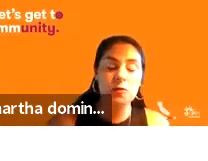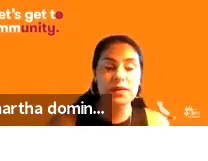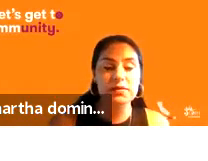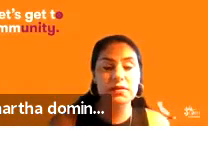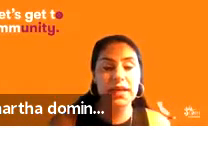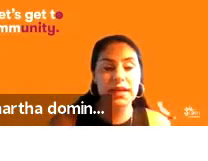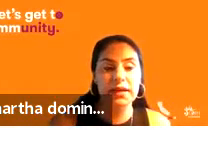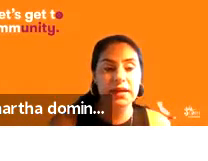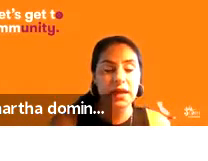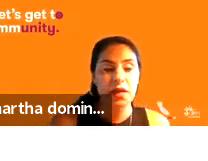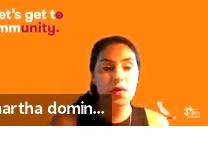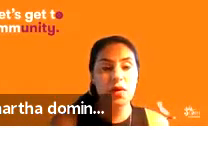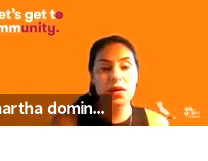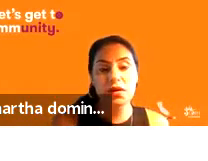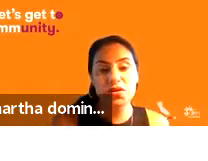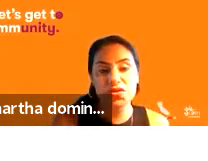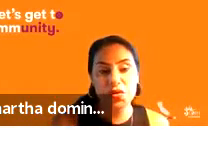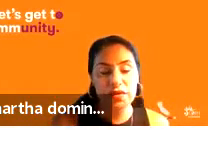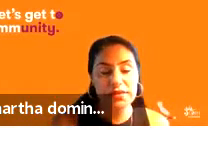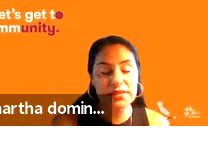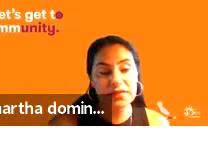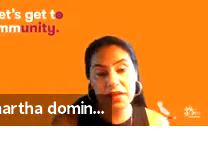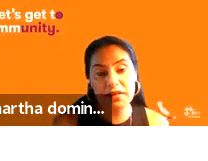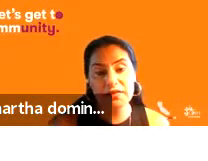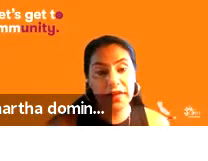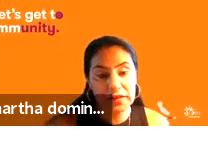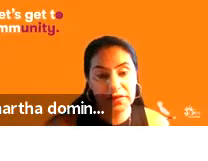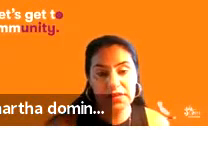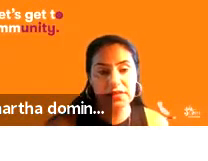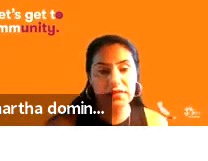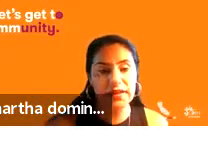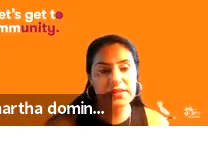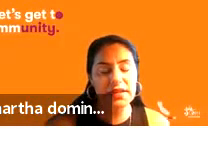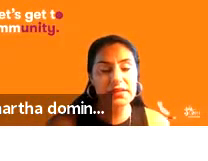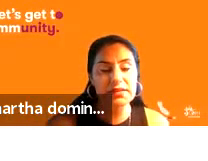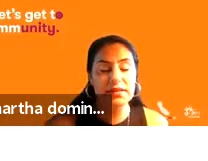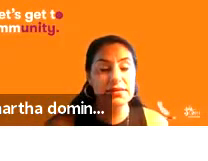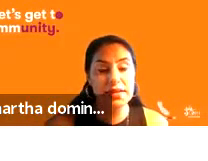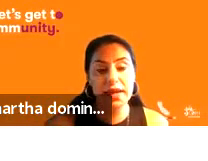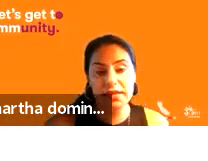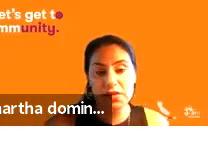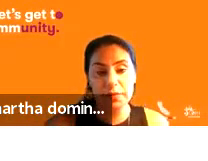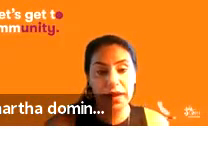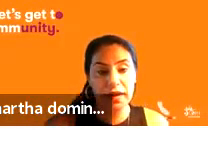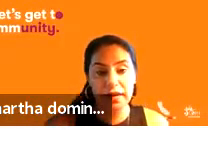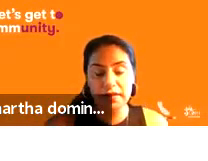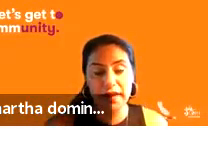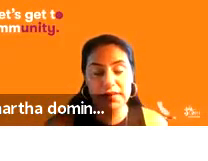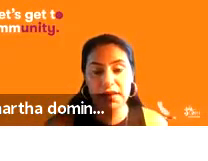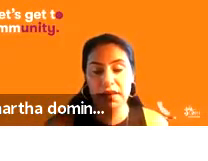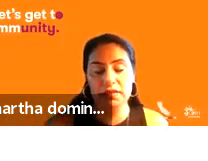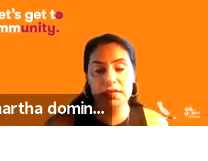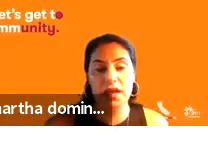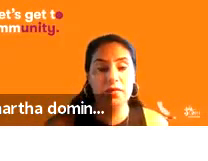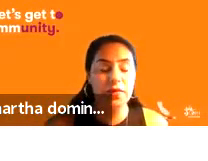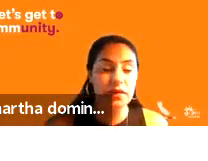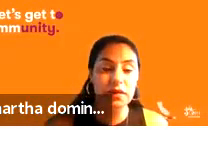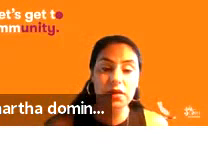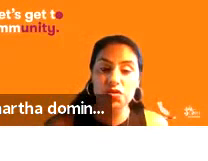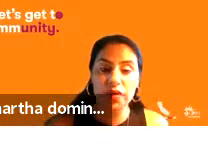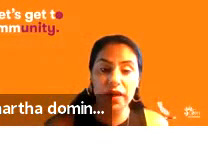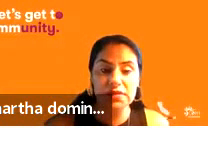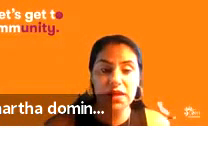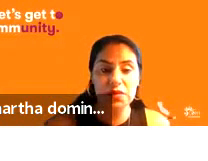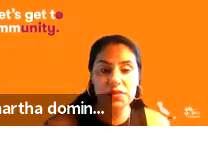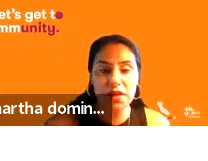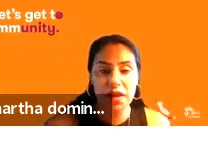whatever we know based on data. We want to underscore the safety and the effectiveness of the vaccines, the science behind the vaccines, the